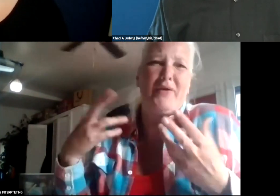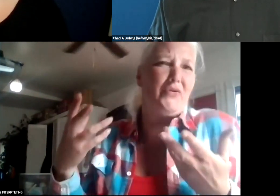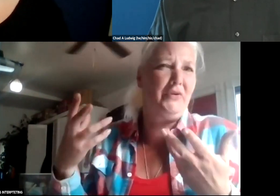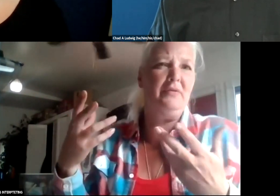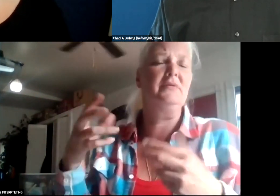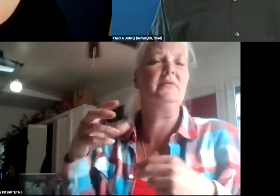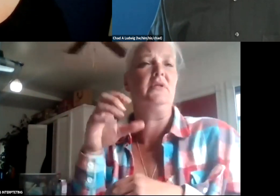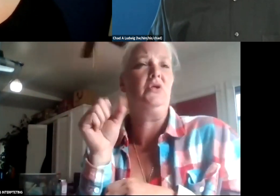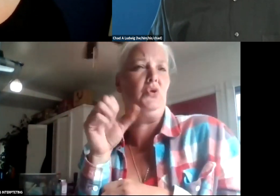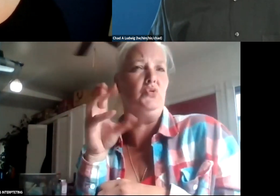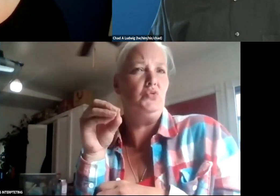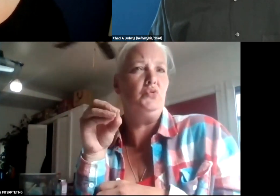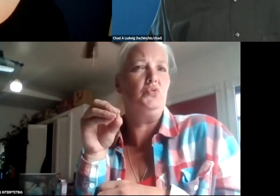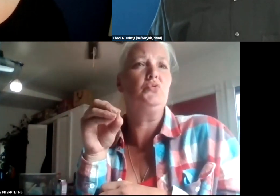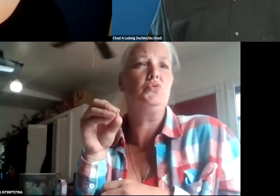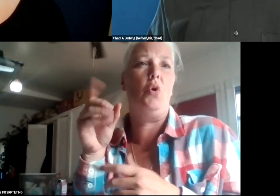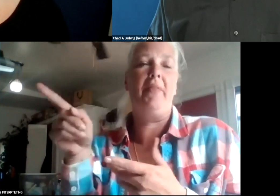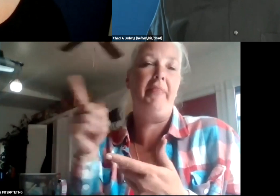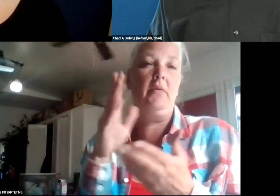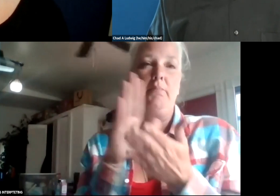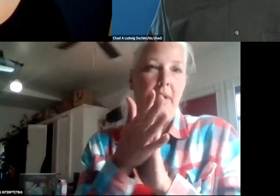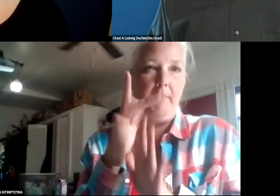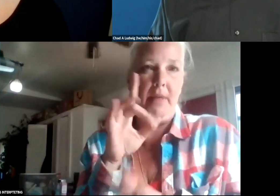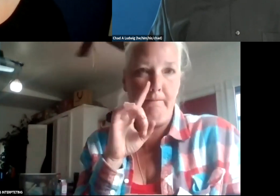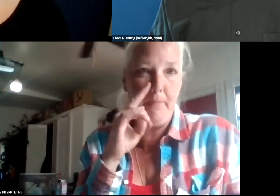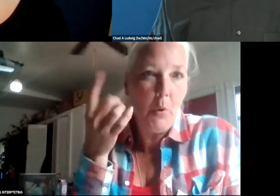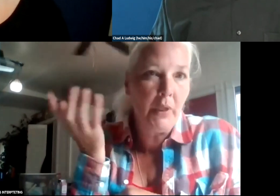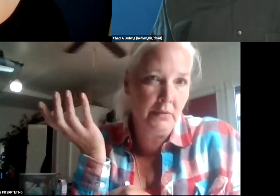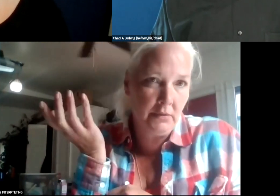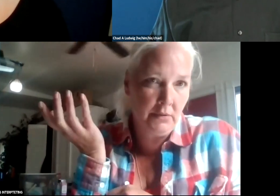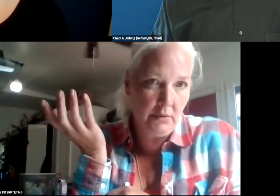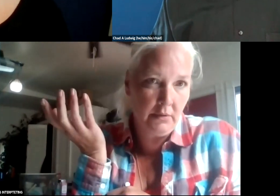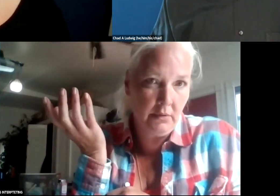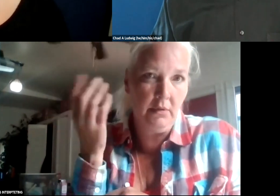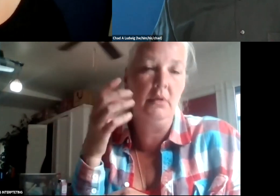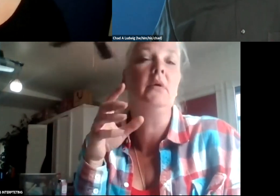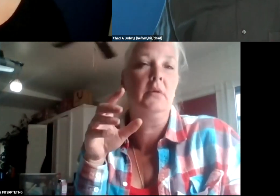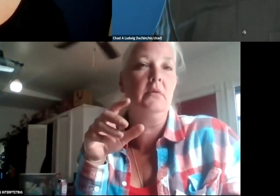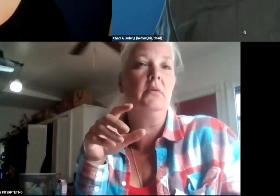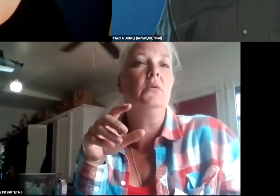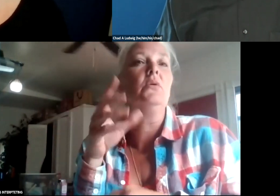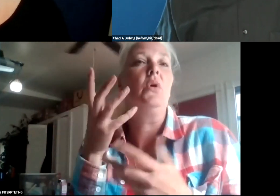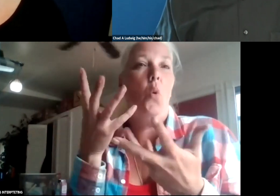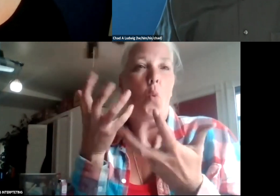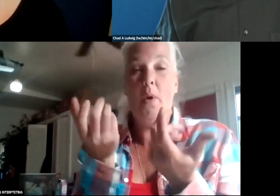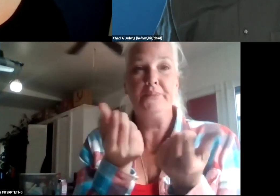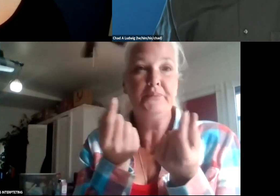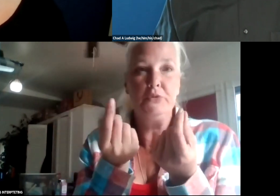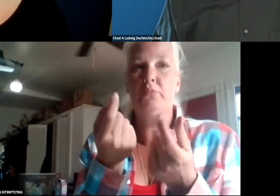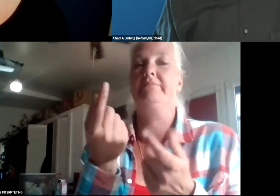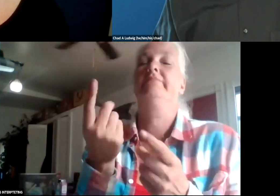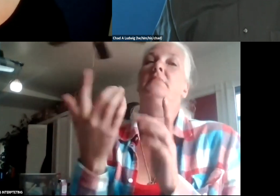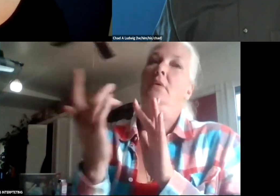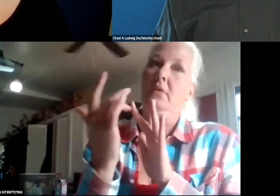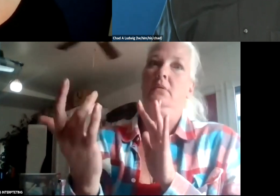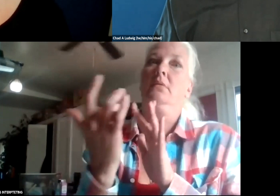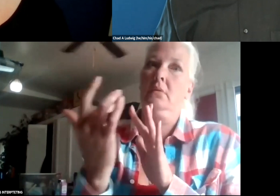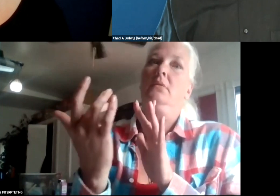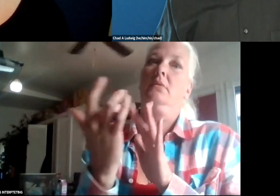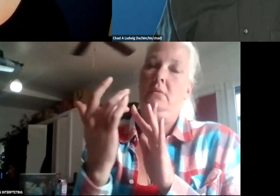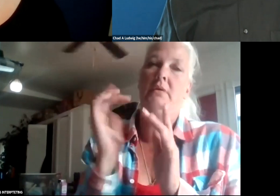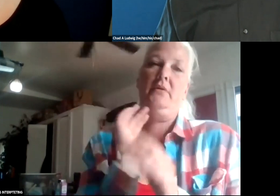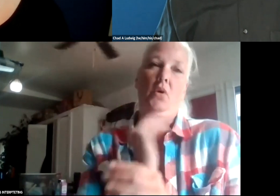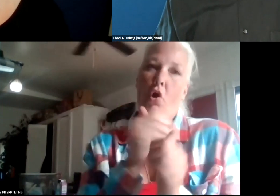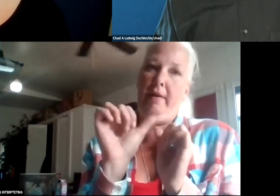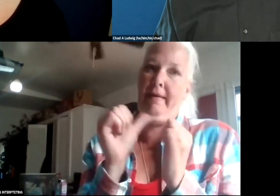of things in this area. They're retired, so they are becoming bored and they want